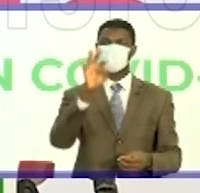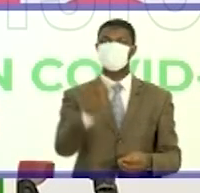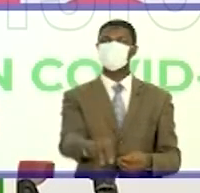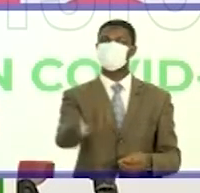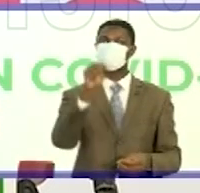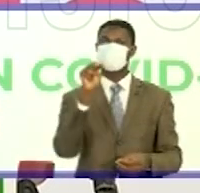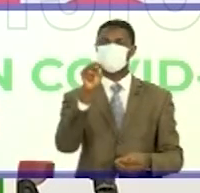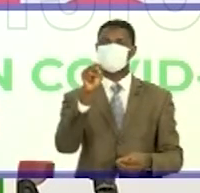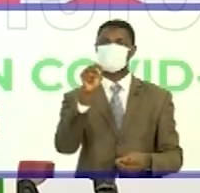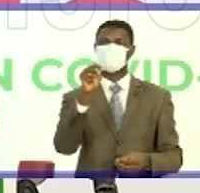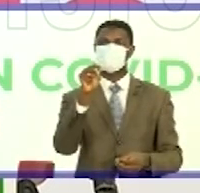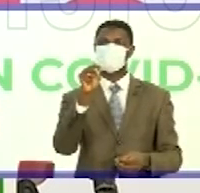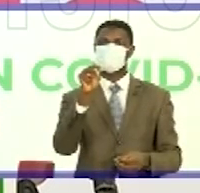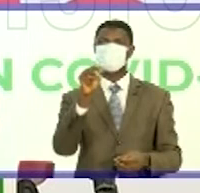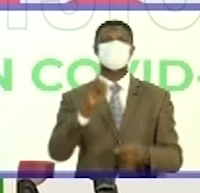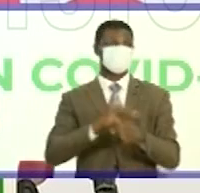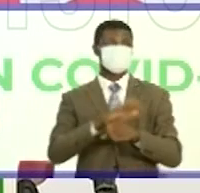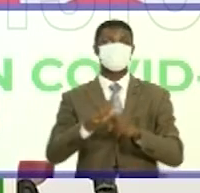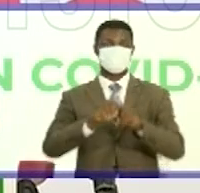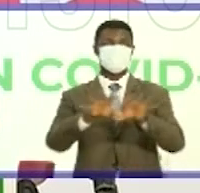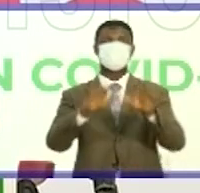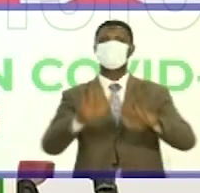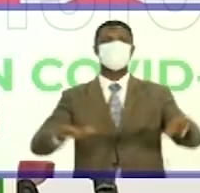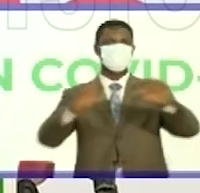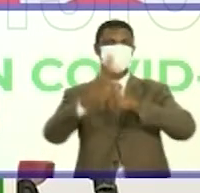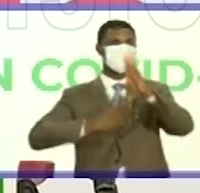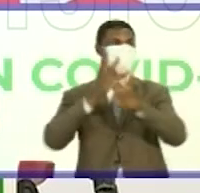million cases globally.